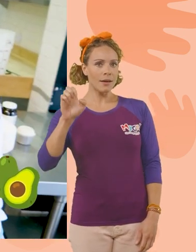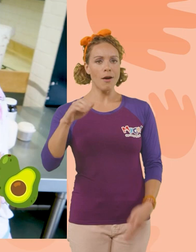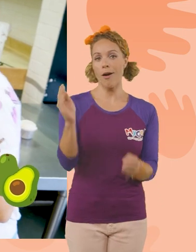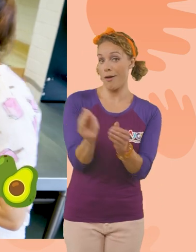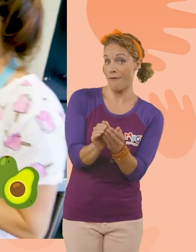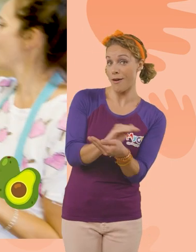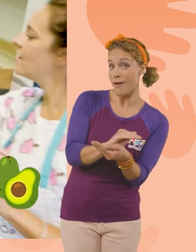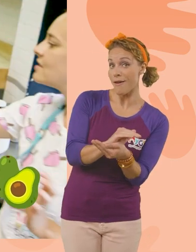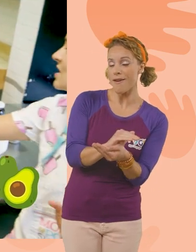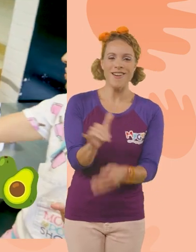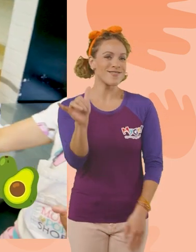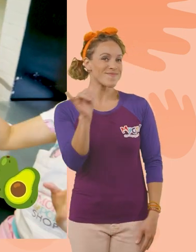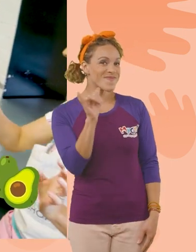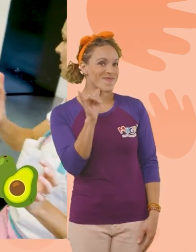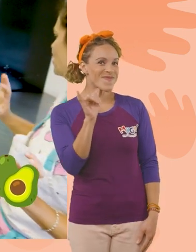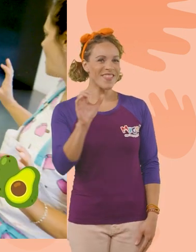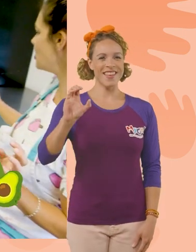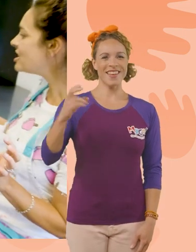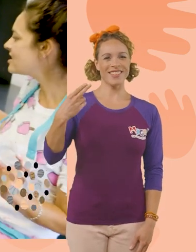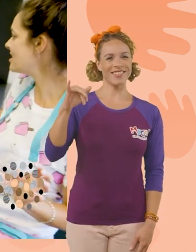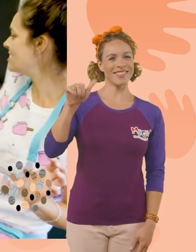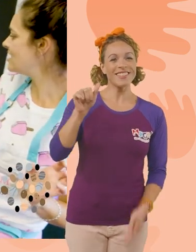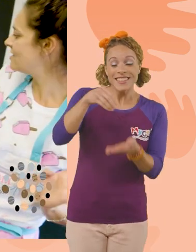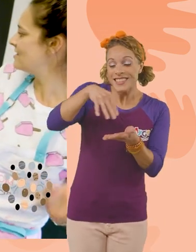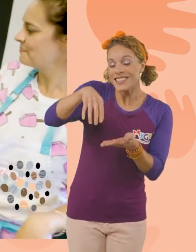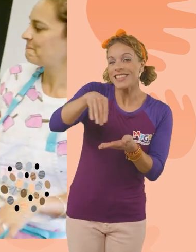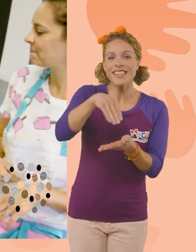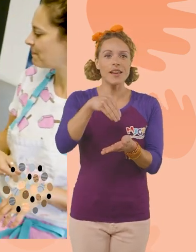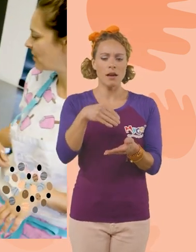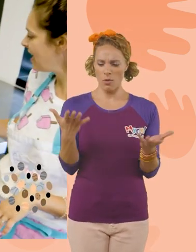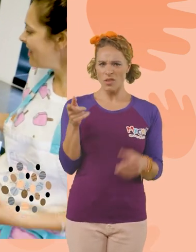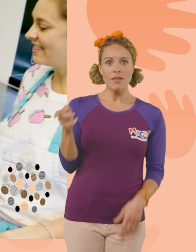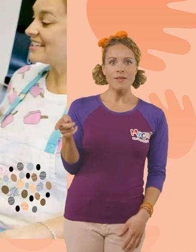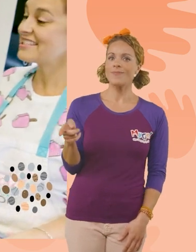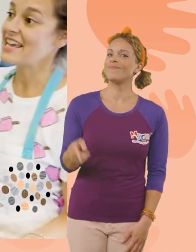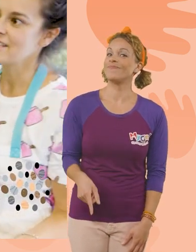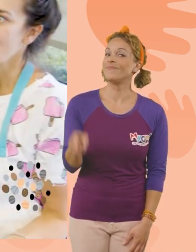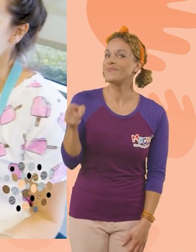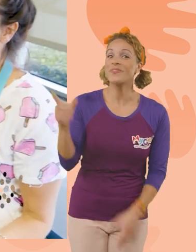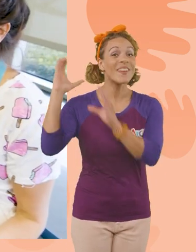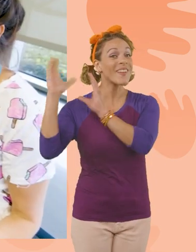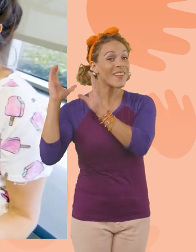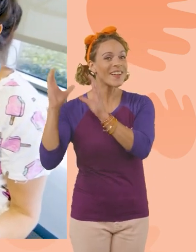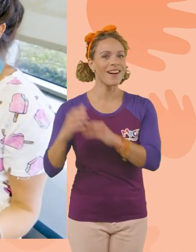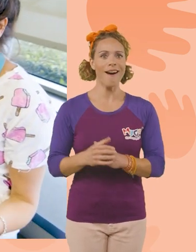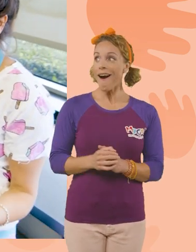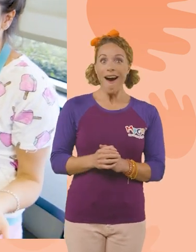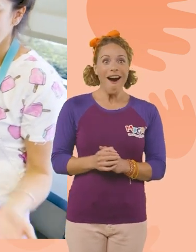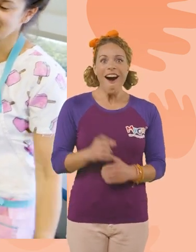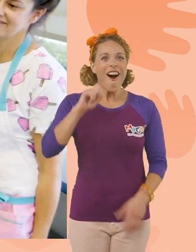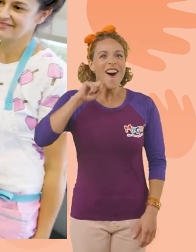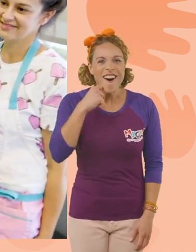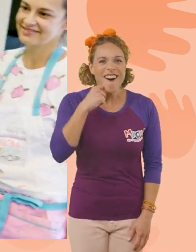avocado, and spinach, and chia seeds. What's this? This is a coconut.